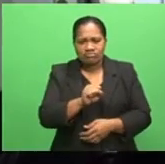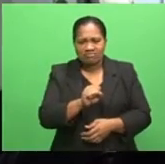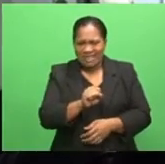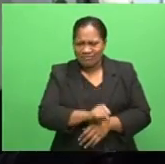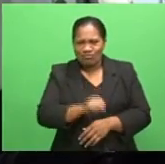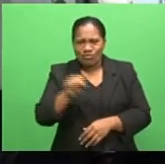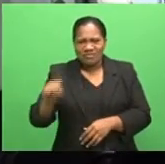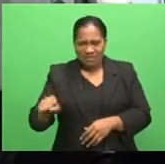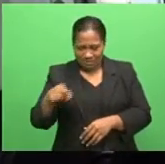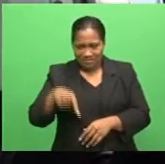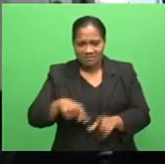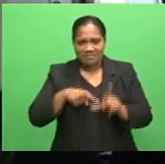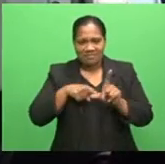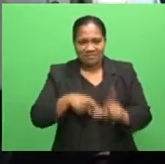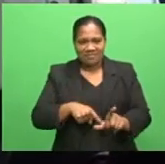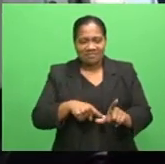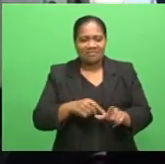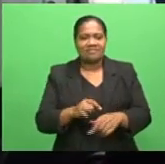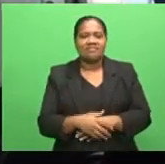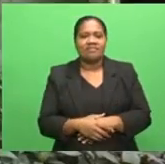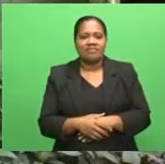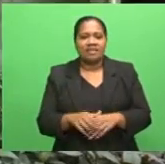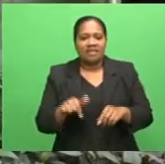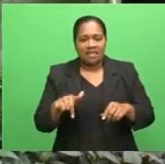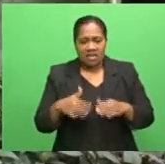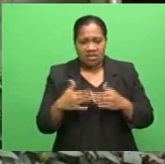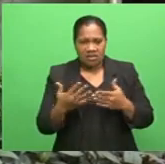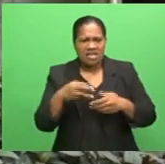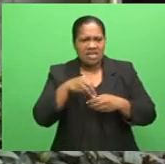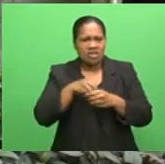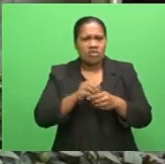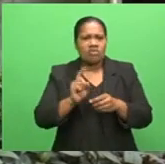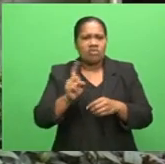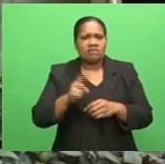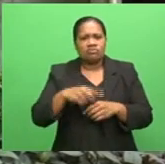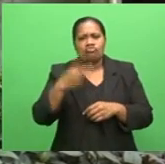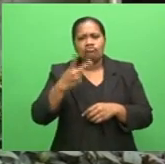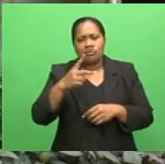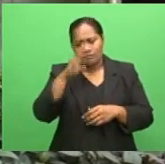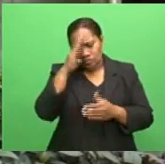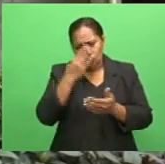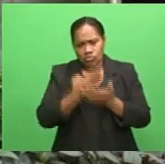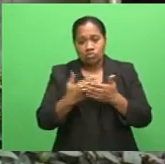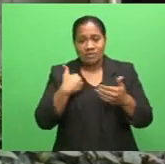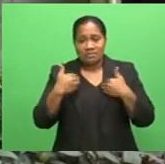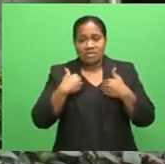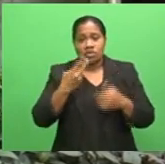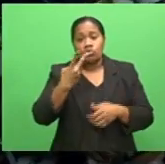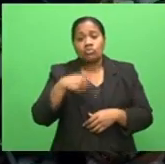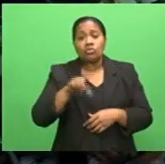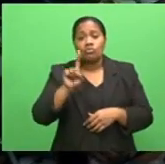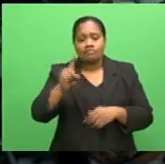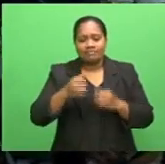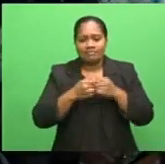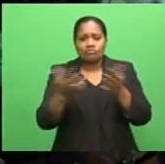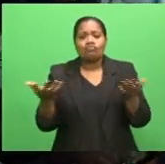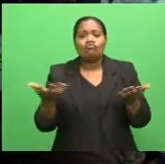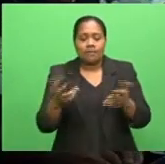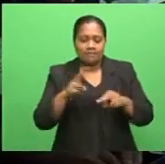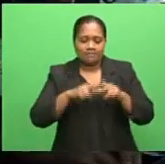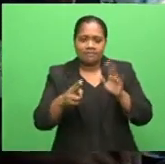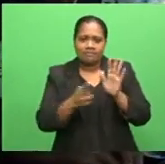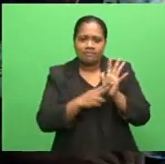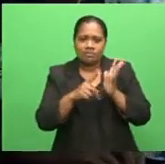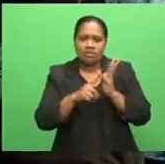other opportunities of sponsorship. These include 12 students at USP, 21 studying at FNU, 13